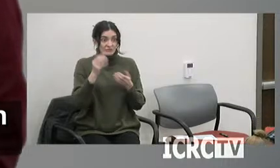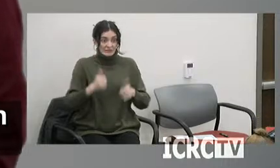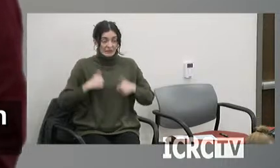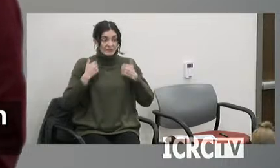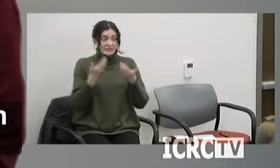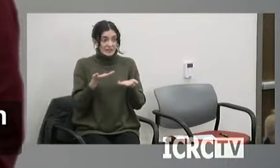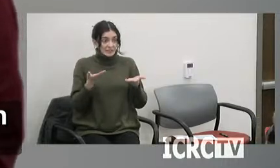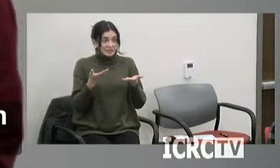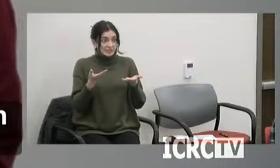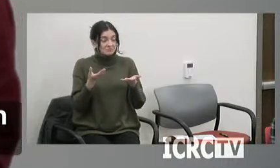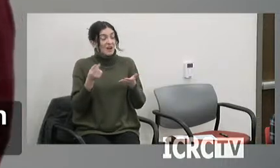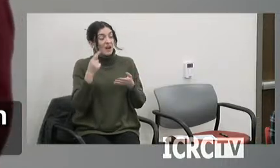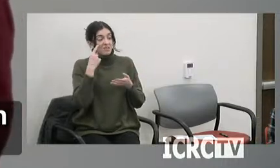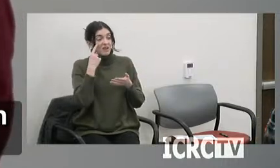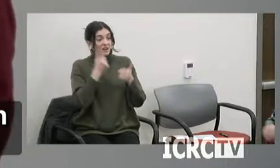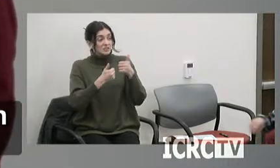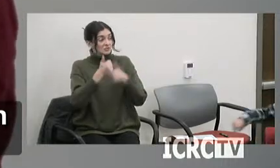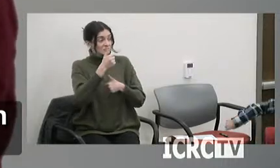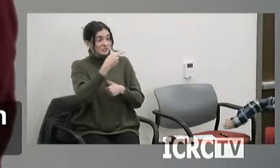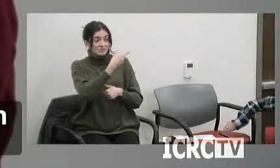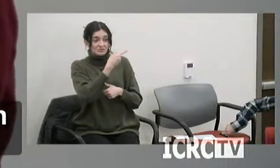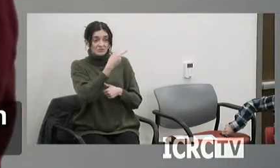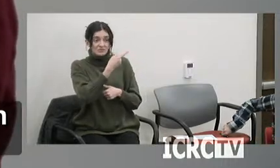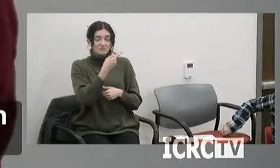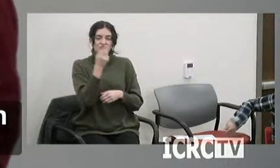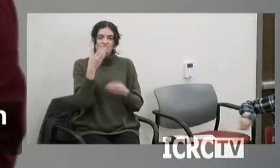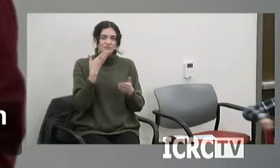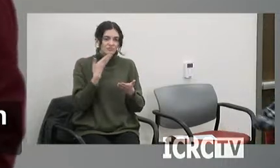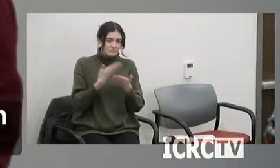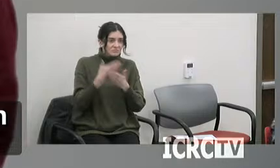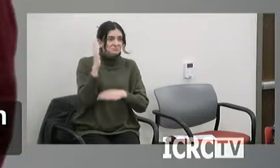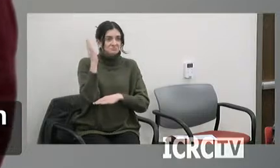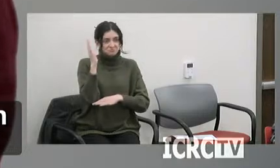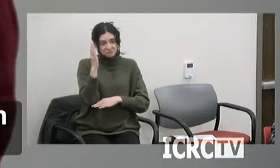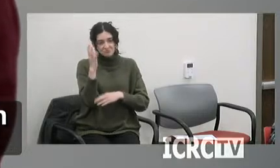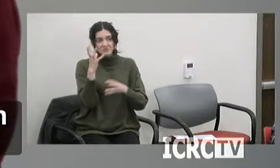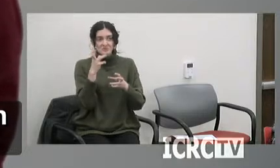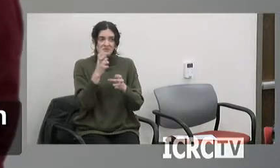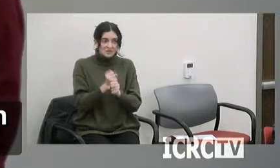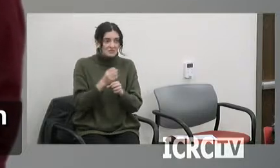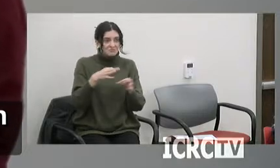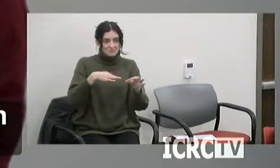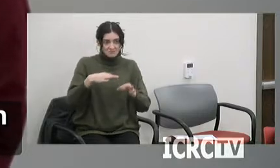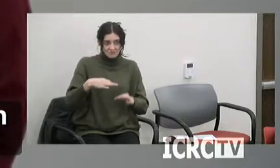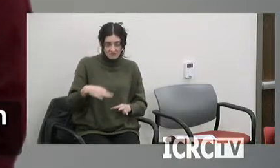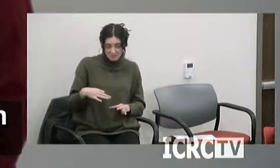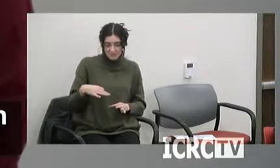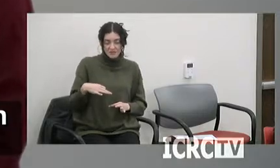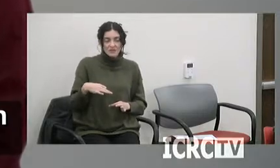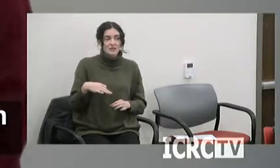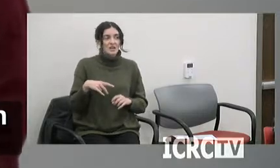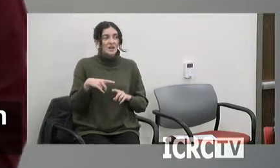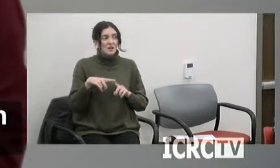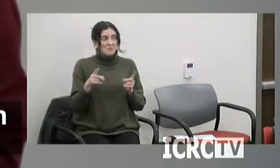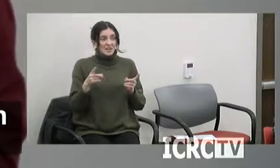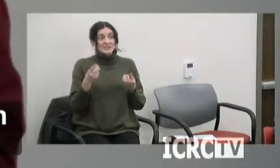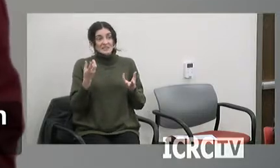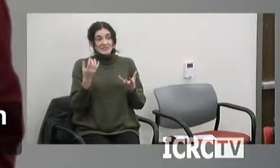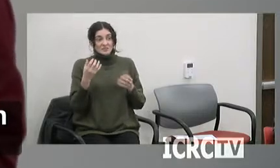thought the superintendent gave a good summary, but one that also was a fair description of the board's dilemma in making a difficult